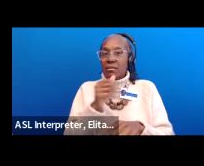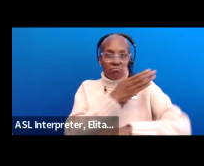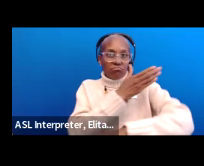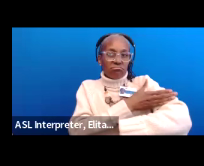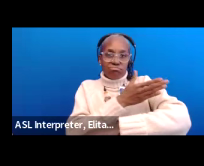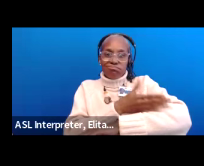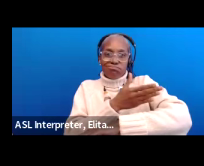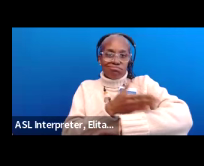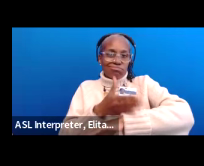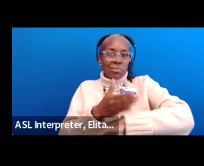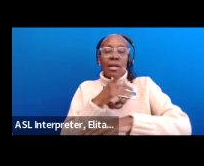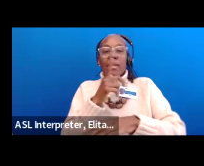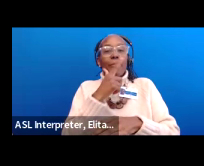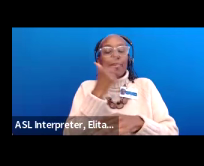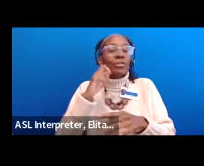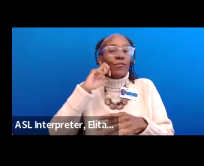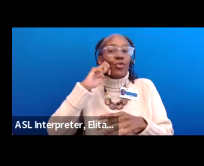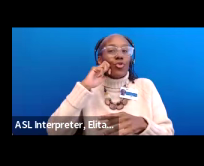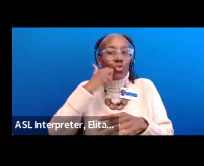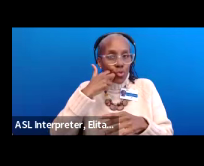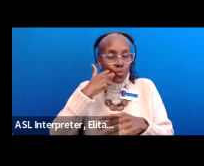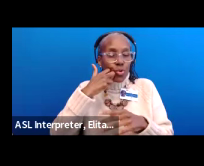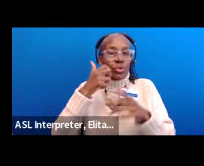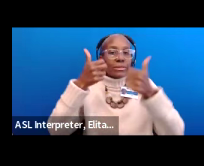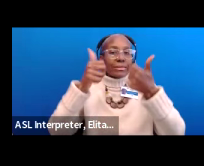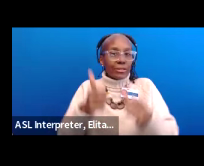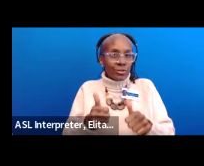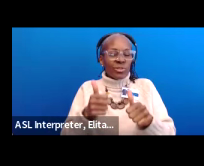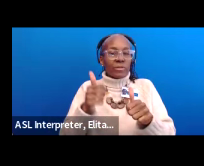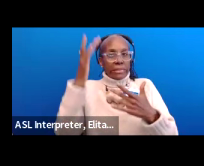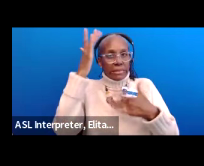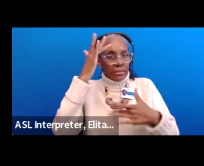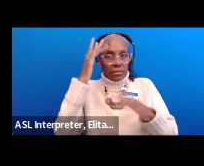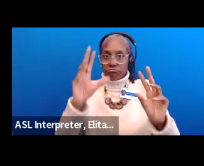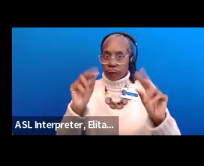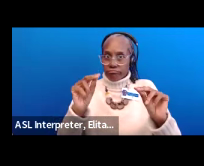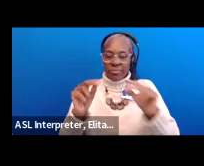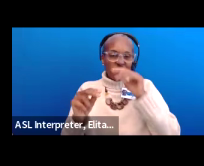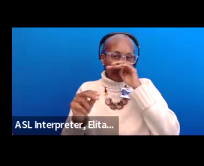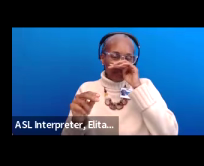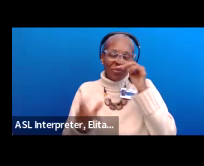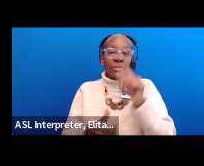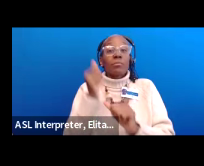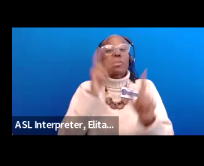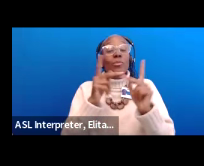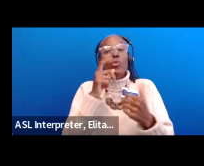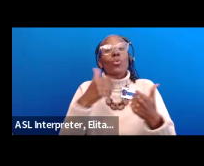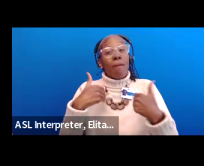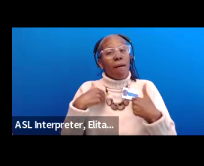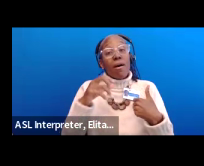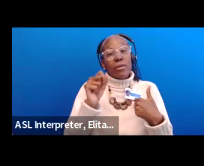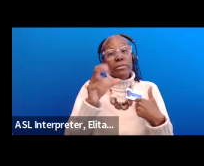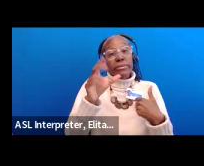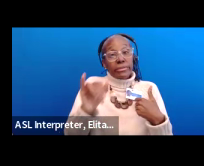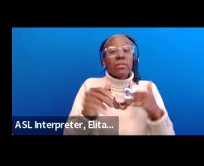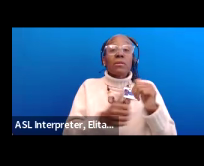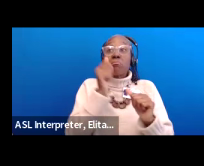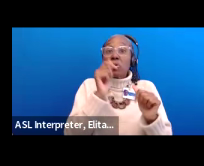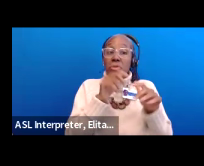not resulting from a neurodegenerative condition, for example. And it includes most people with spinal cord injury. The majority of